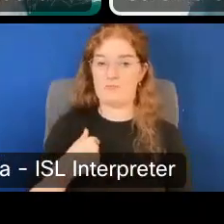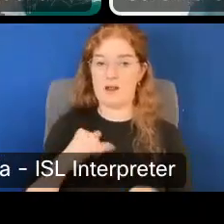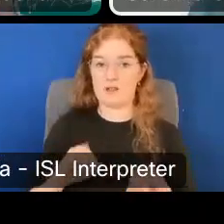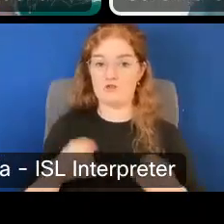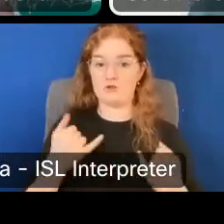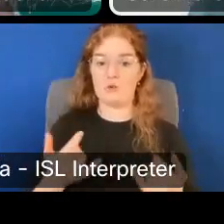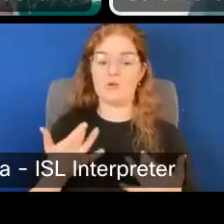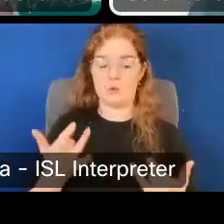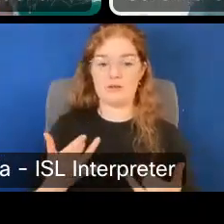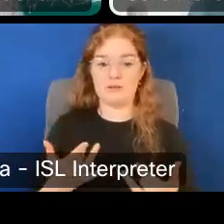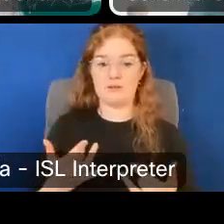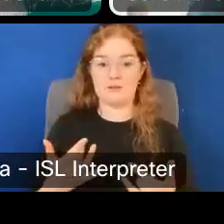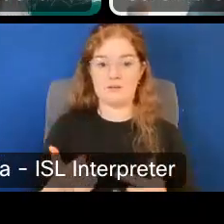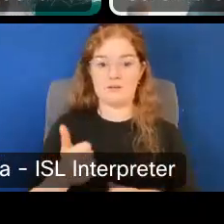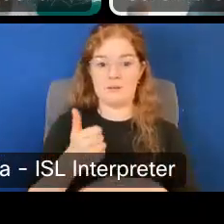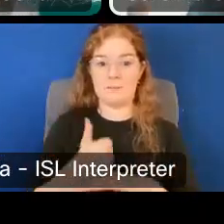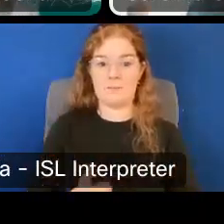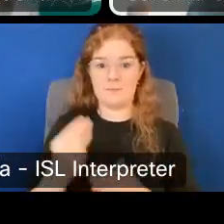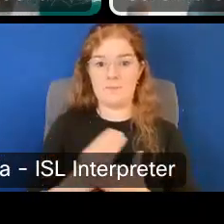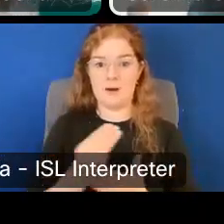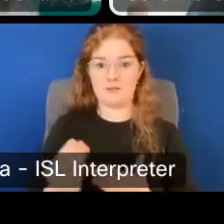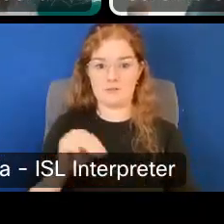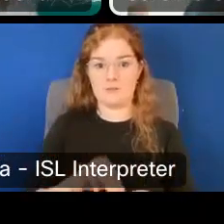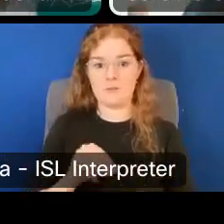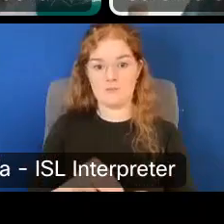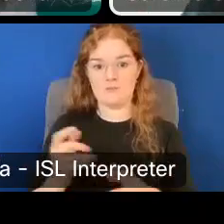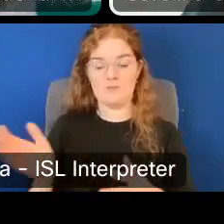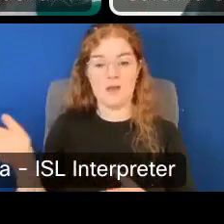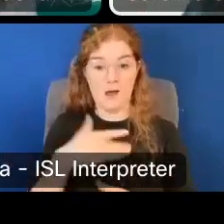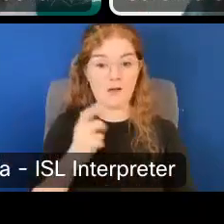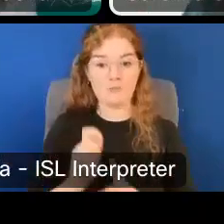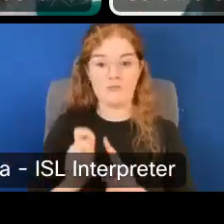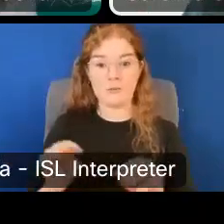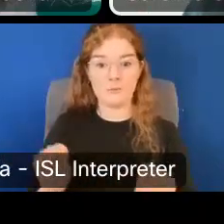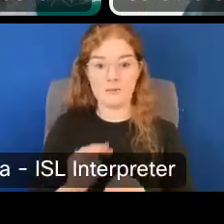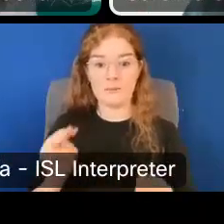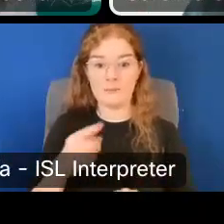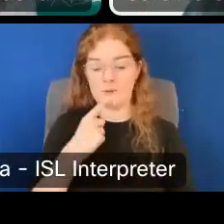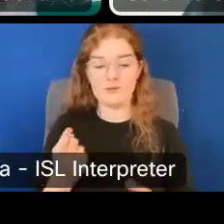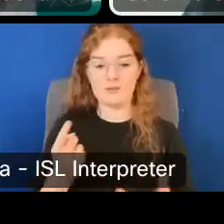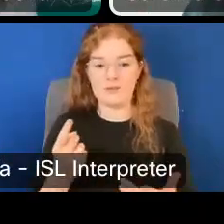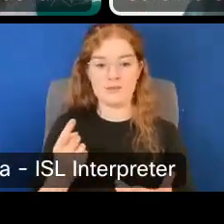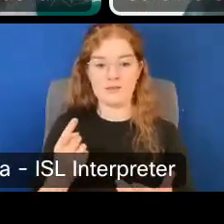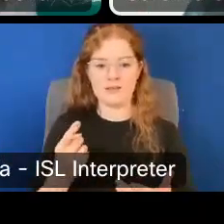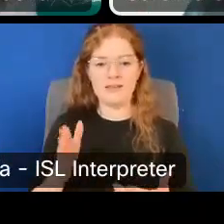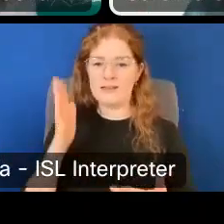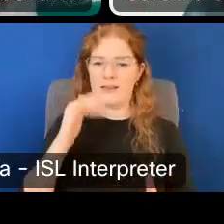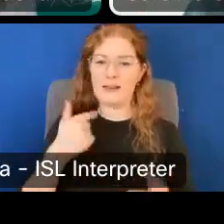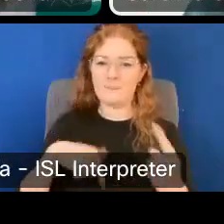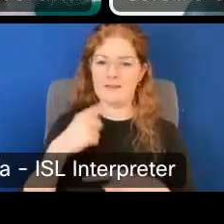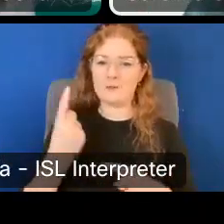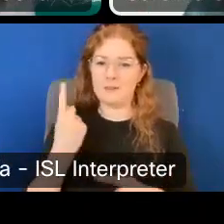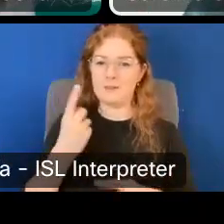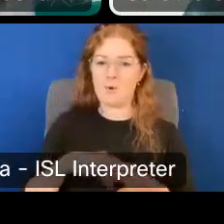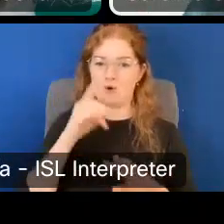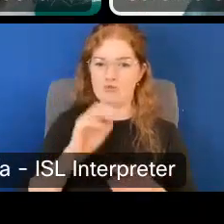brought an element of fun. And you know, we're all very professional people and things like that, but it allowed you to be